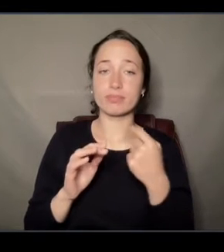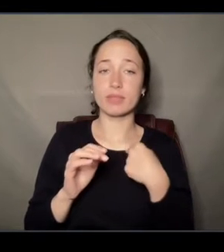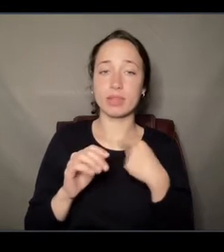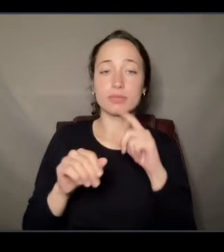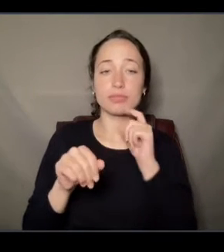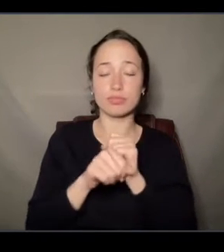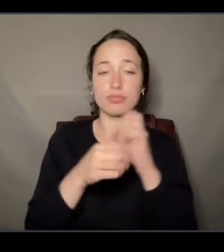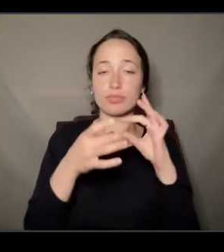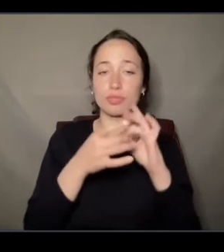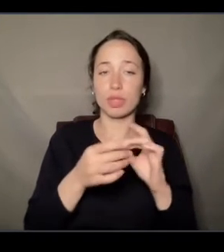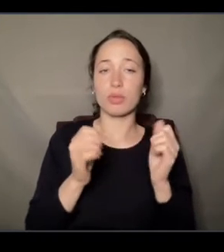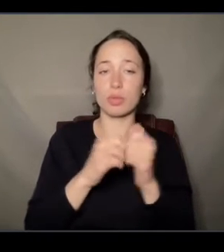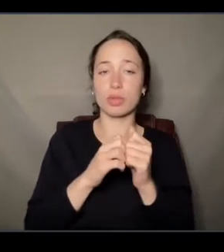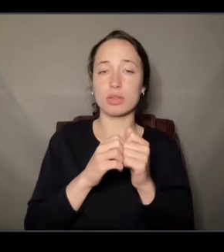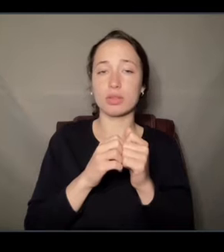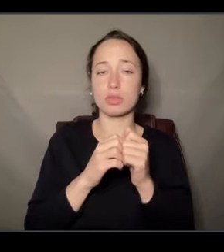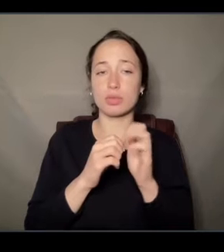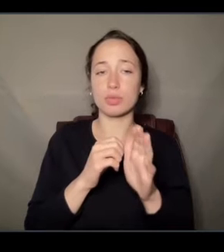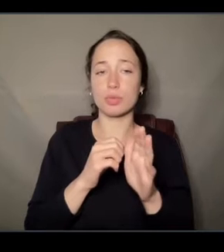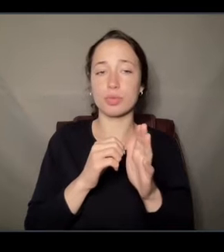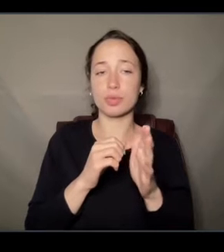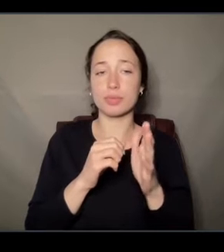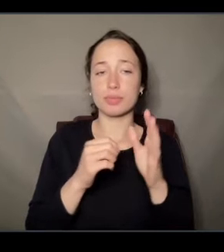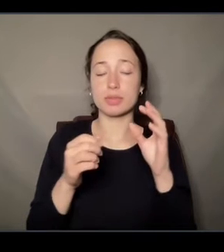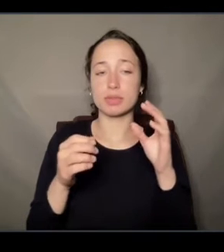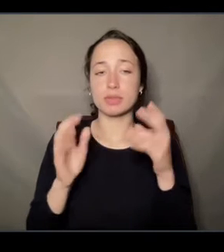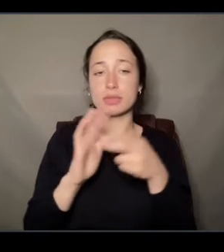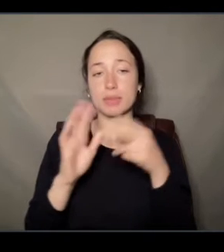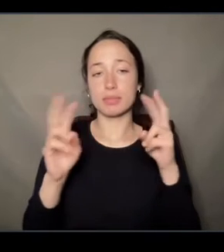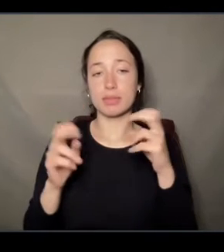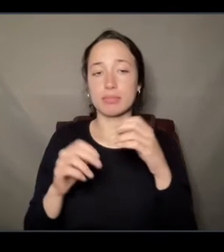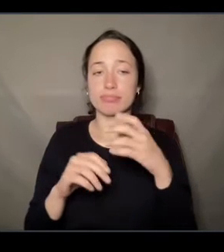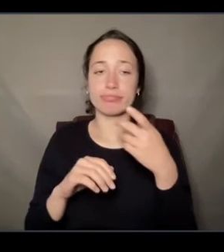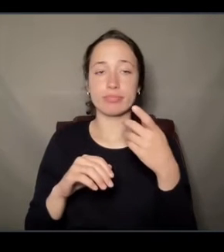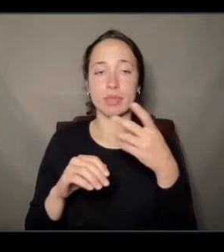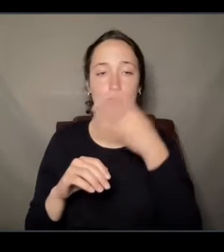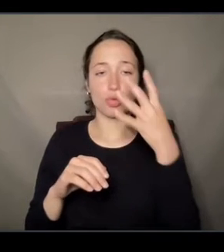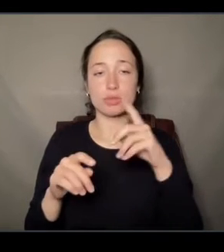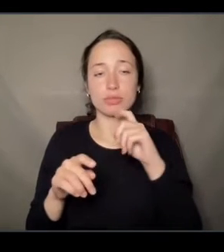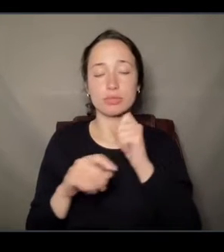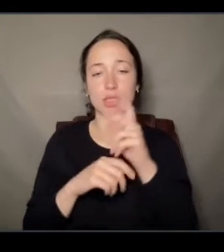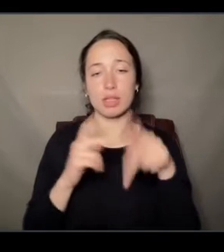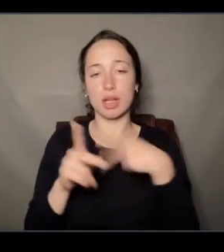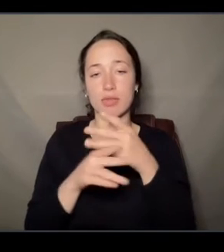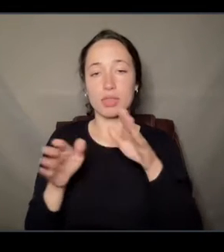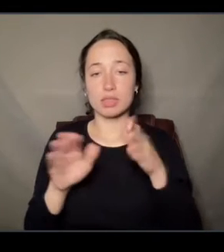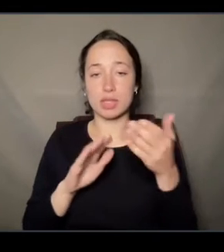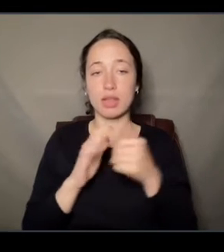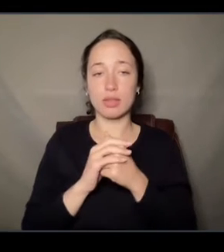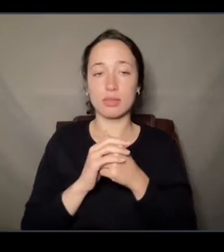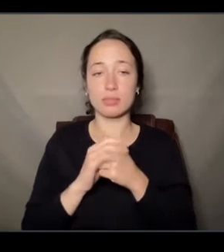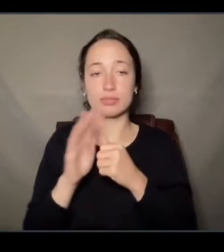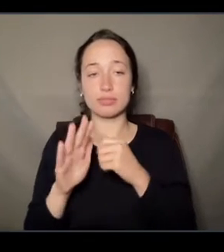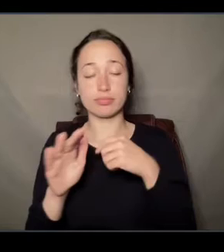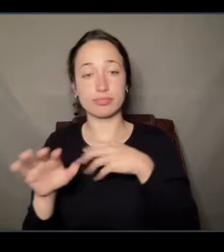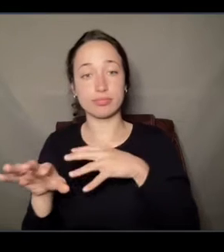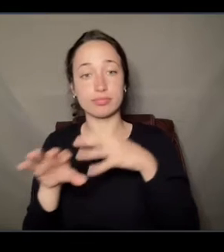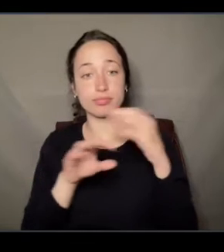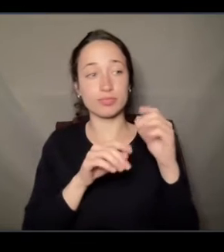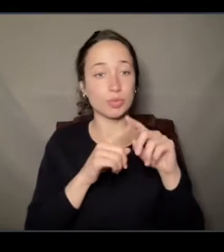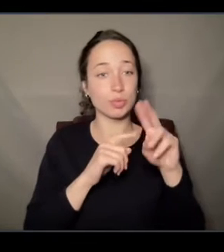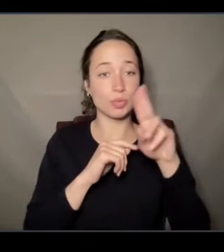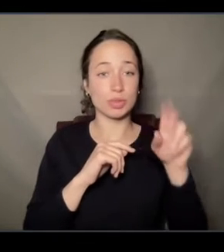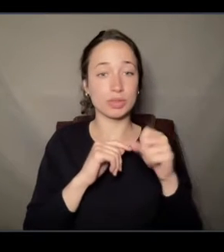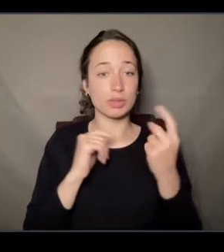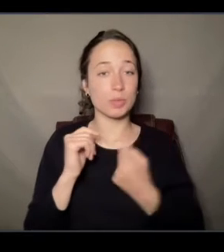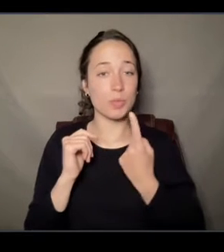I totally relate with your statement, immigration is a kind of death. When I first left